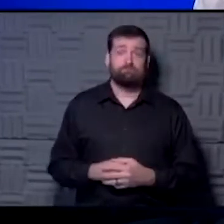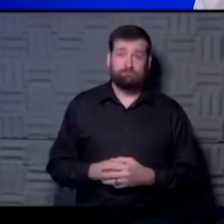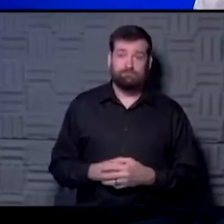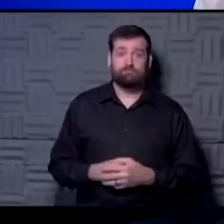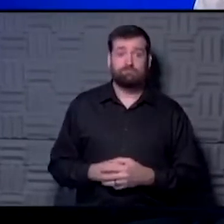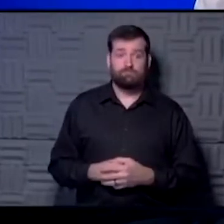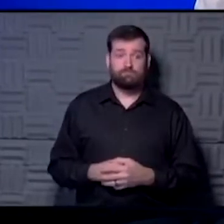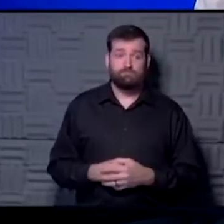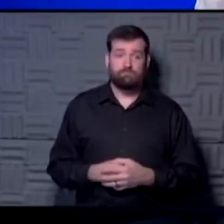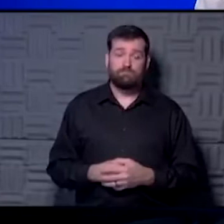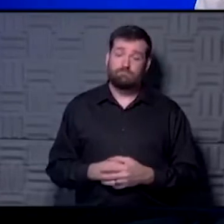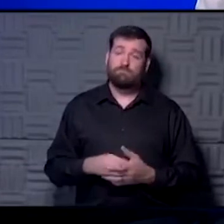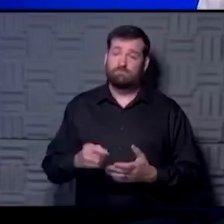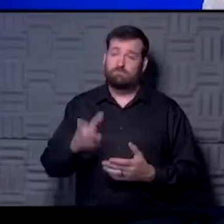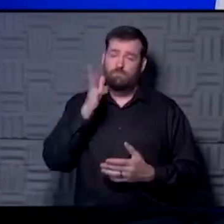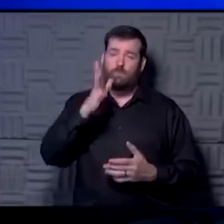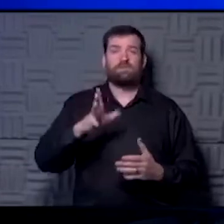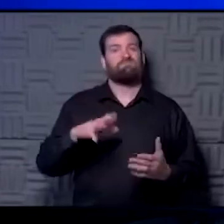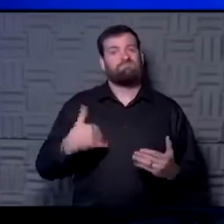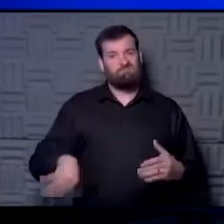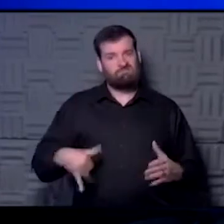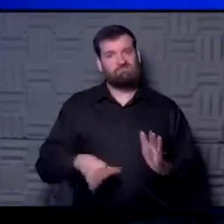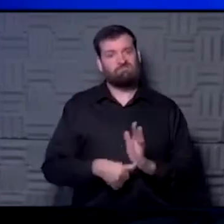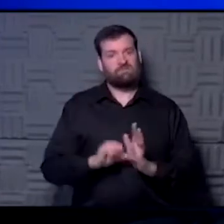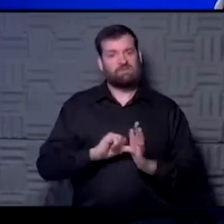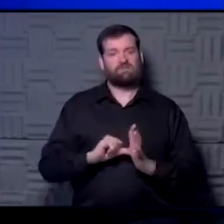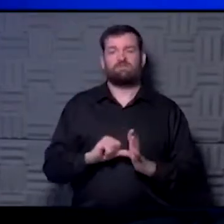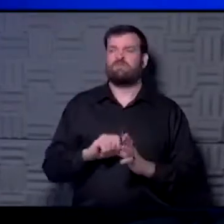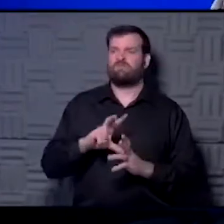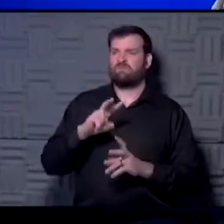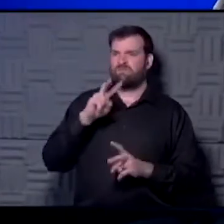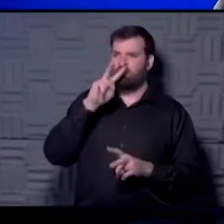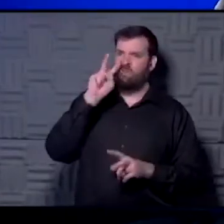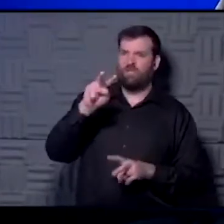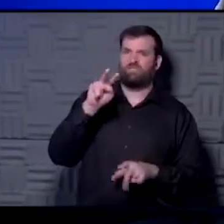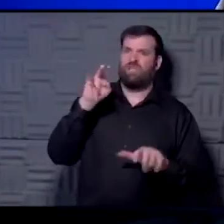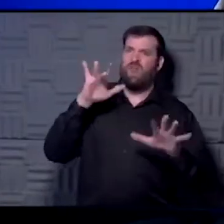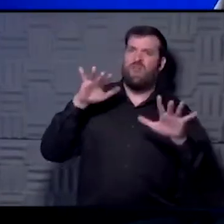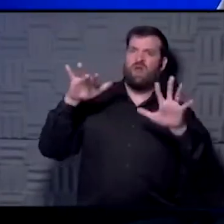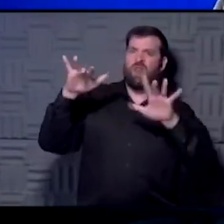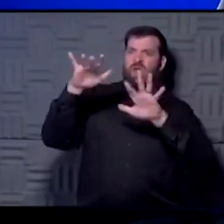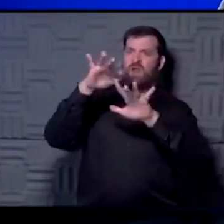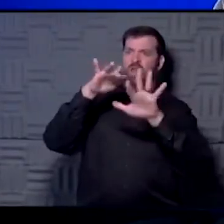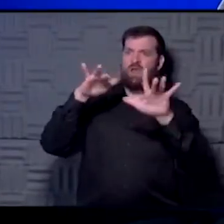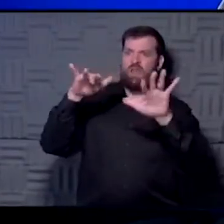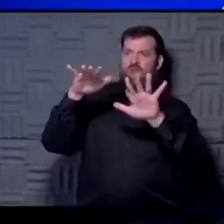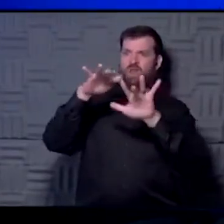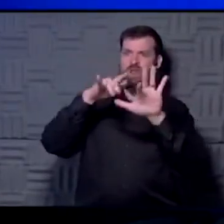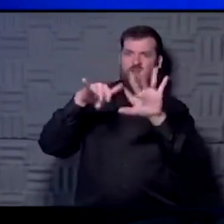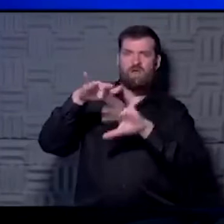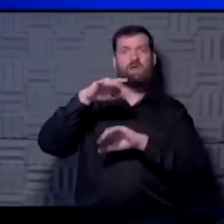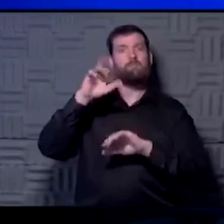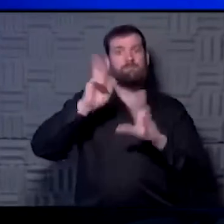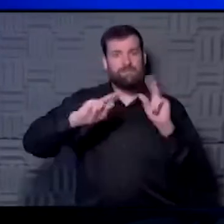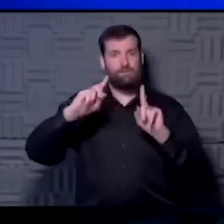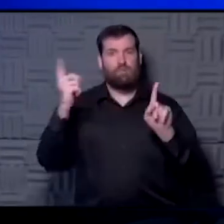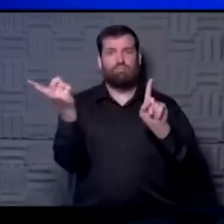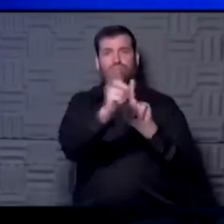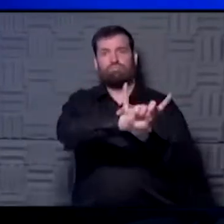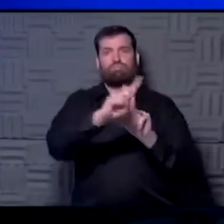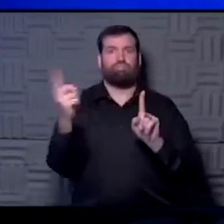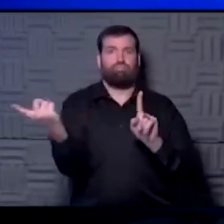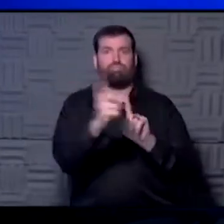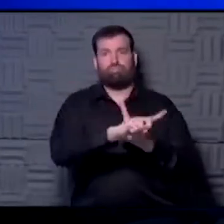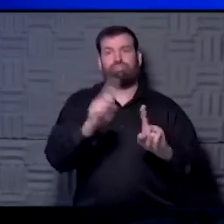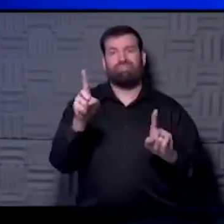and you'll be impressed. And then you just sit there and you watch it hang out for a minute, and you're like, yeah, this is what people are walking through. That's where the